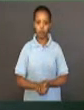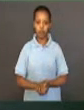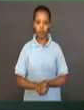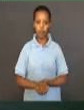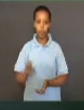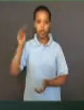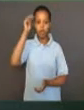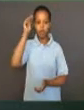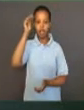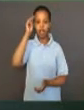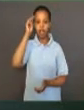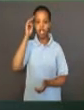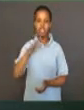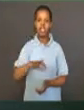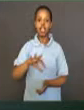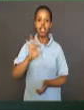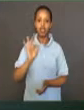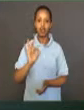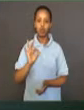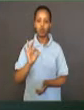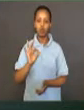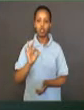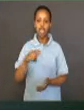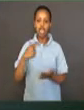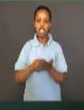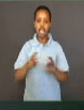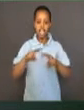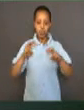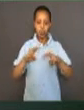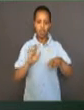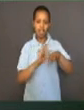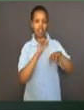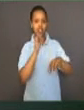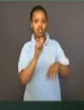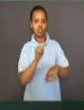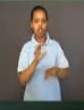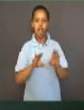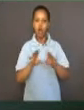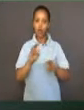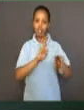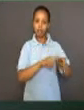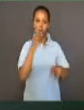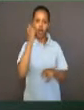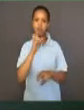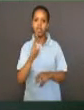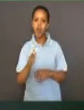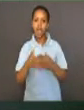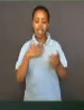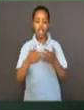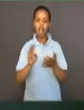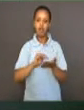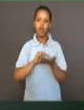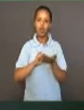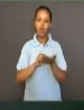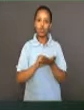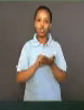Miller found that if he left the experiment untouched, the simple molecules